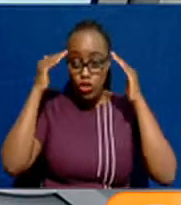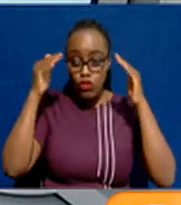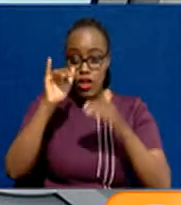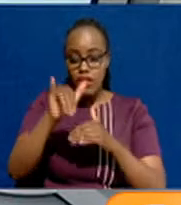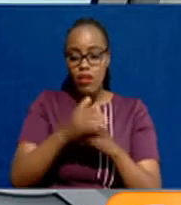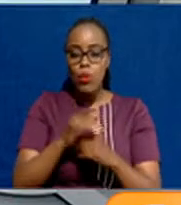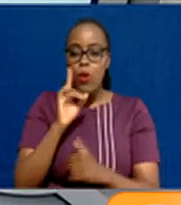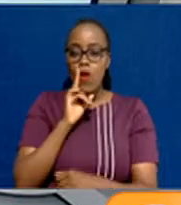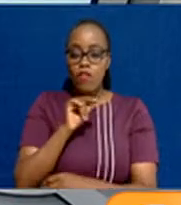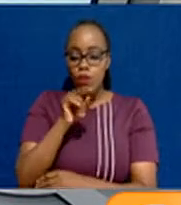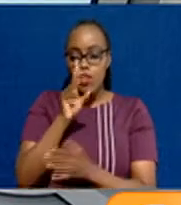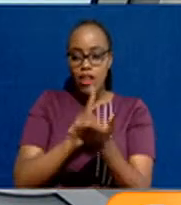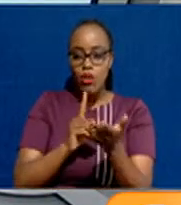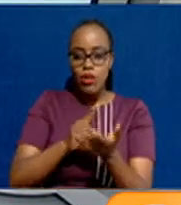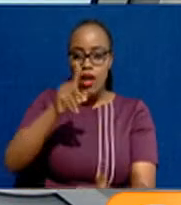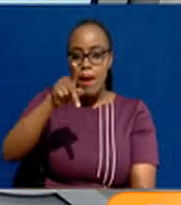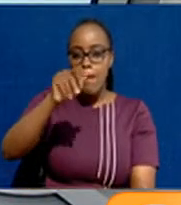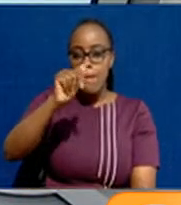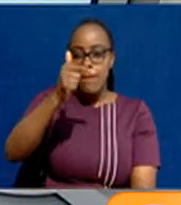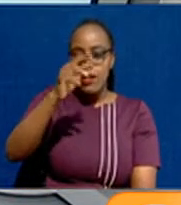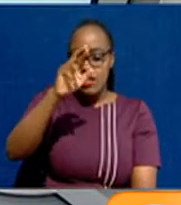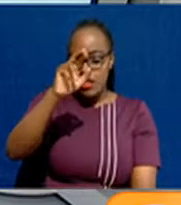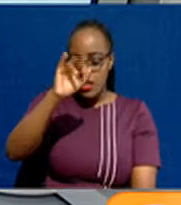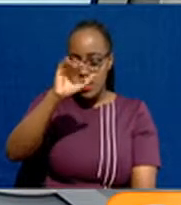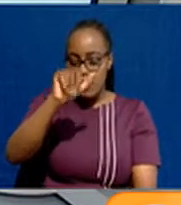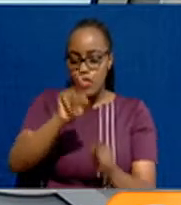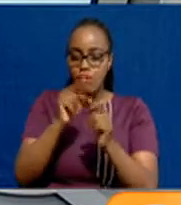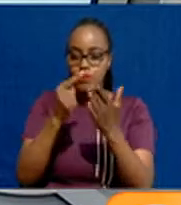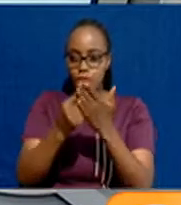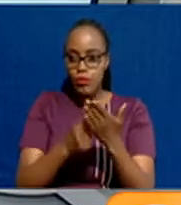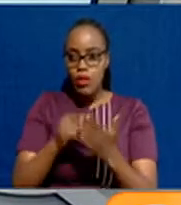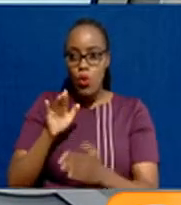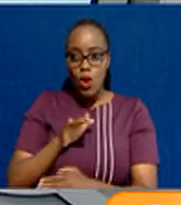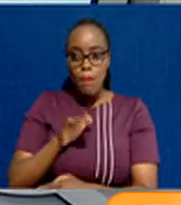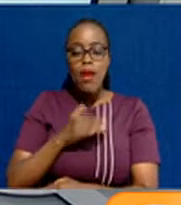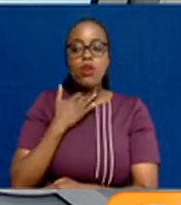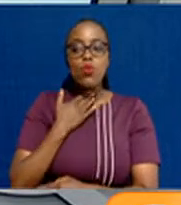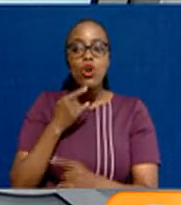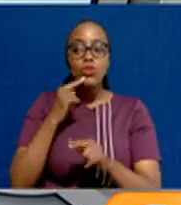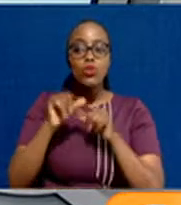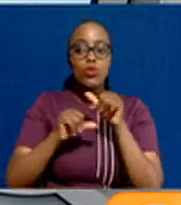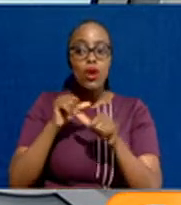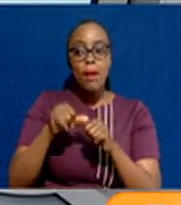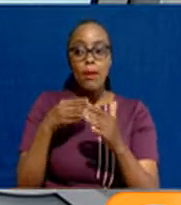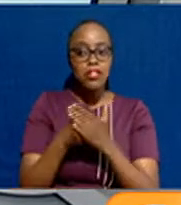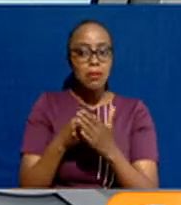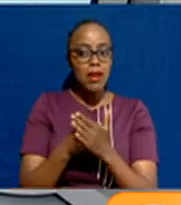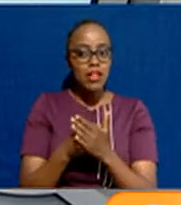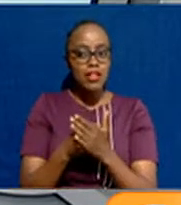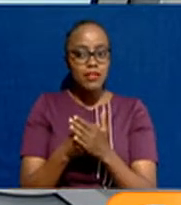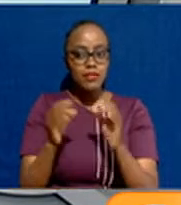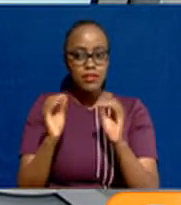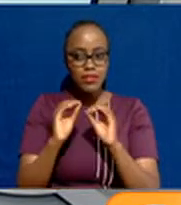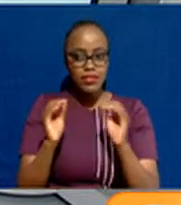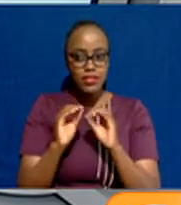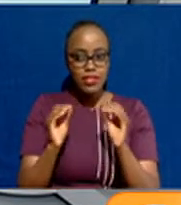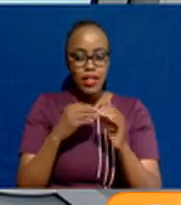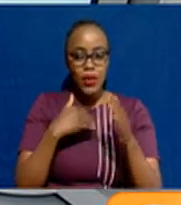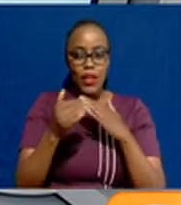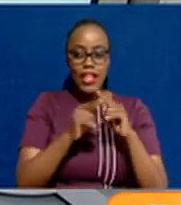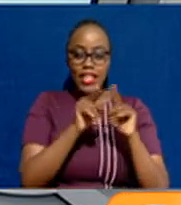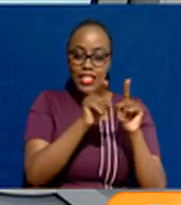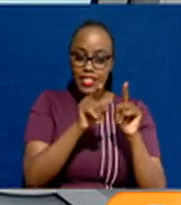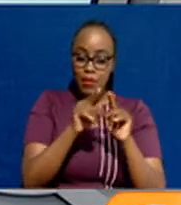Let me finish with you, Dr. Patricia, on the issue of negotiation. Women simply do not want to talk about money. Whether it is in the